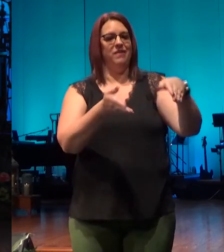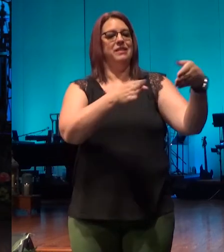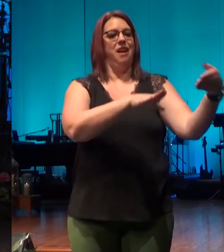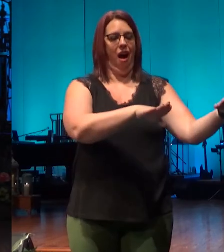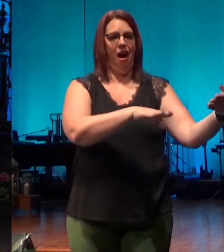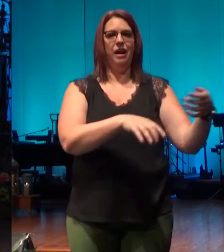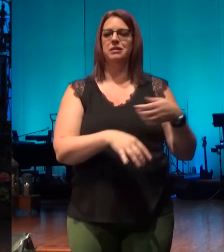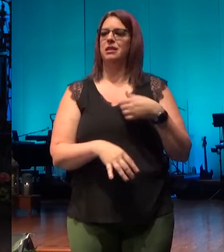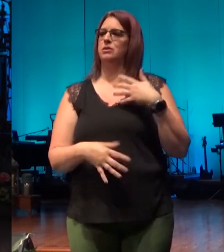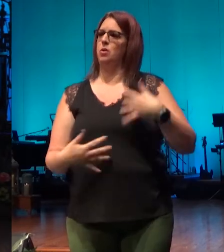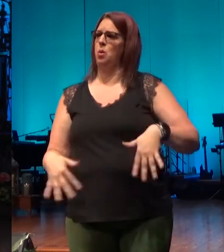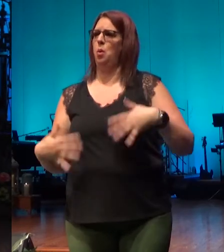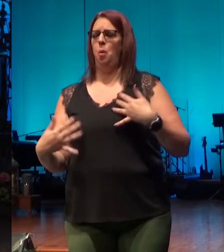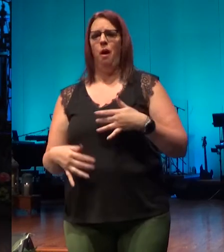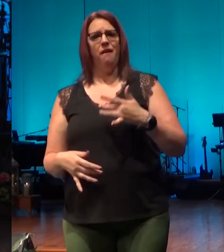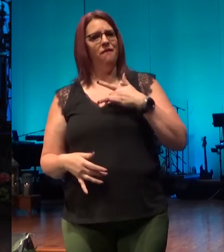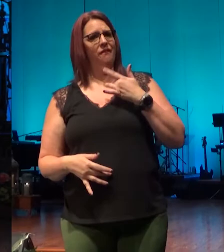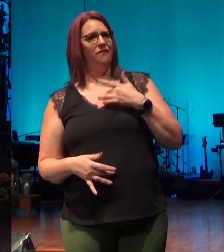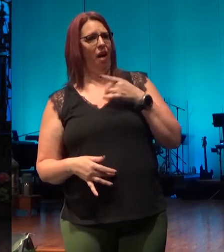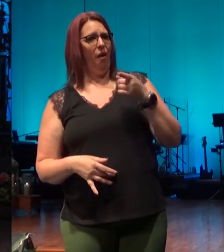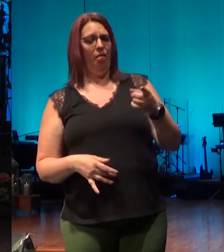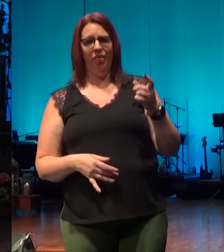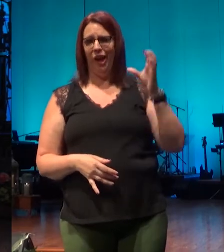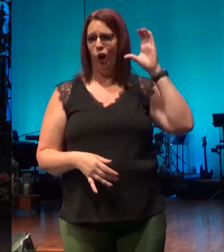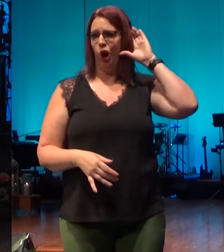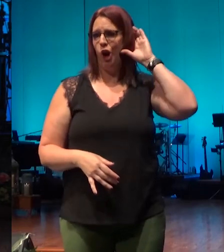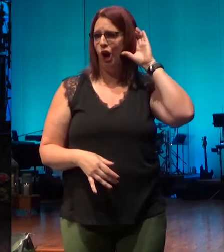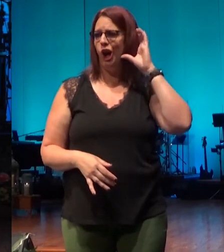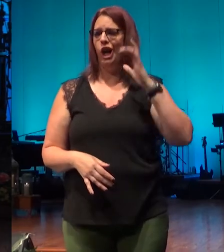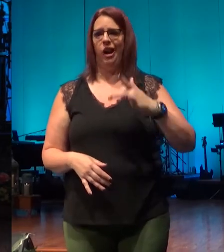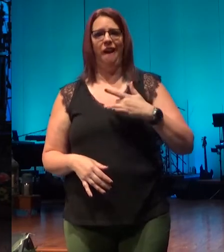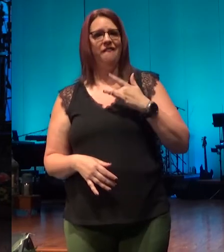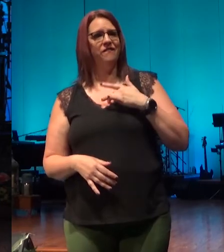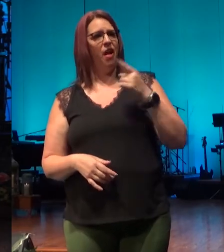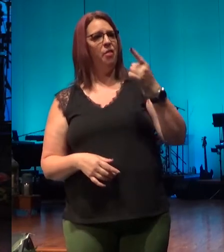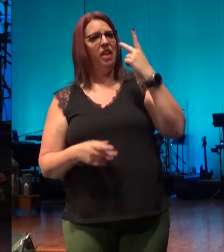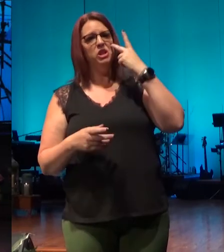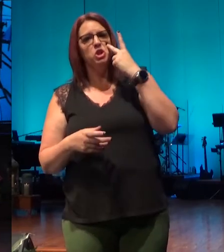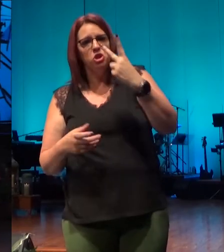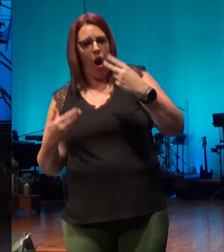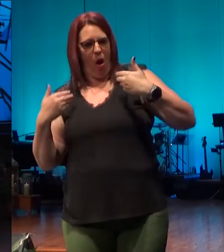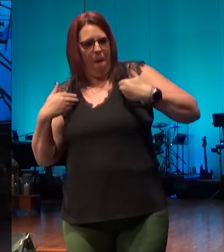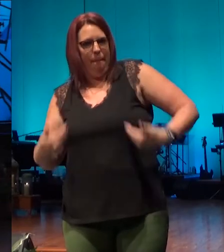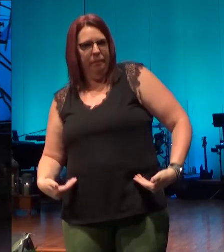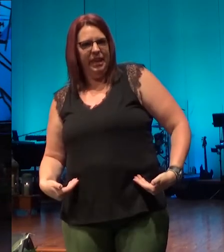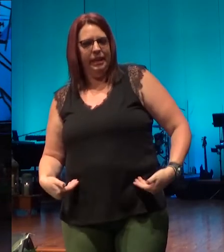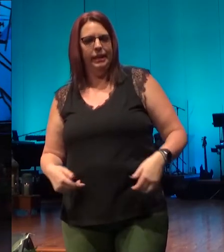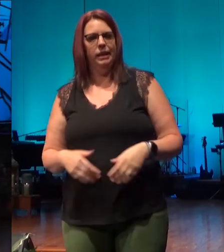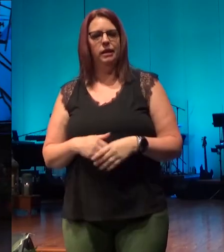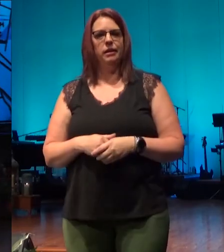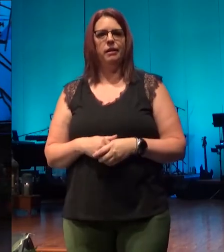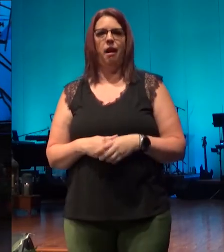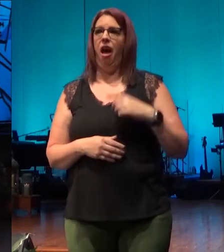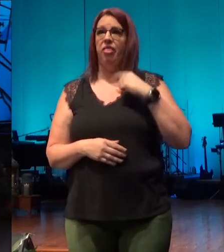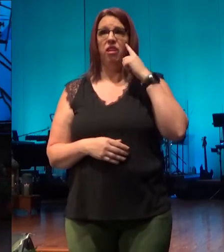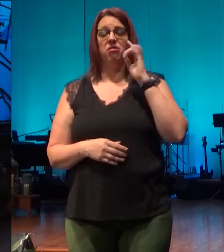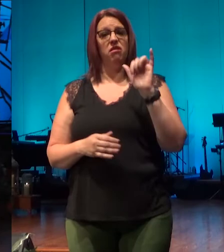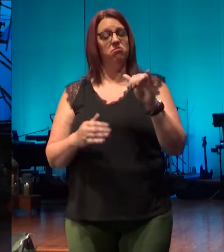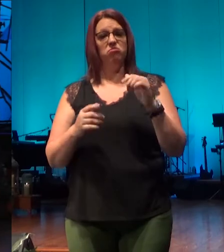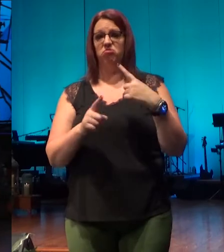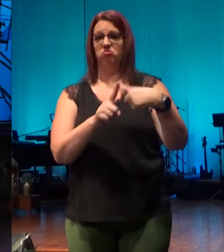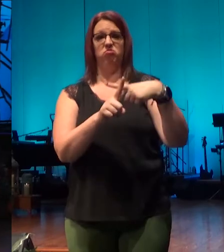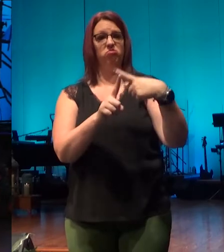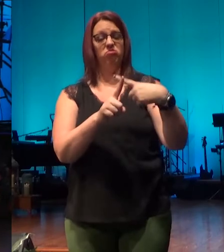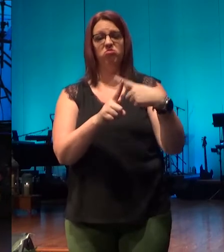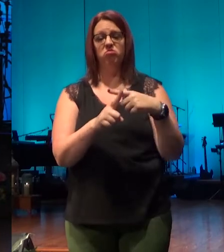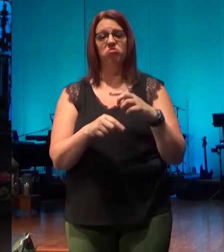really heard by them. I felt really seen by them. And I think in our heart of hearts,